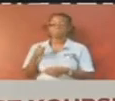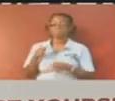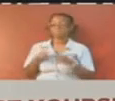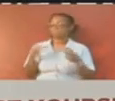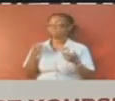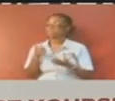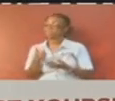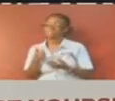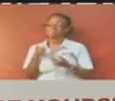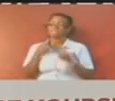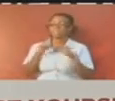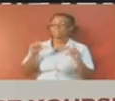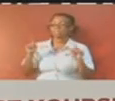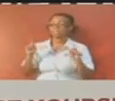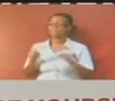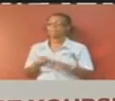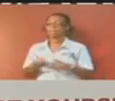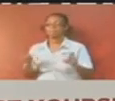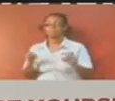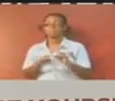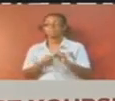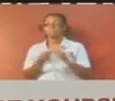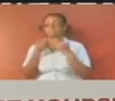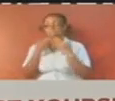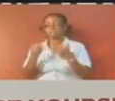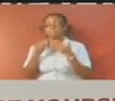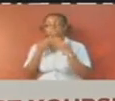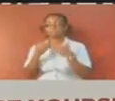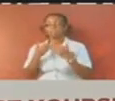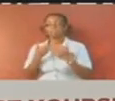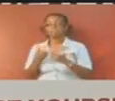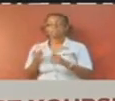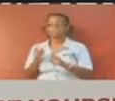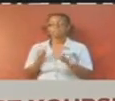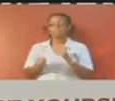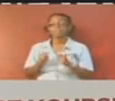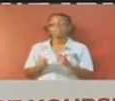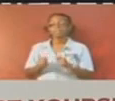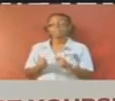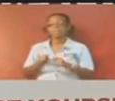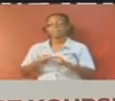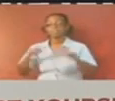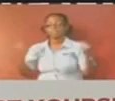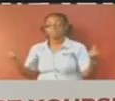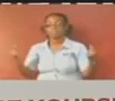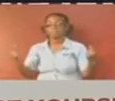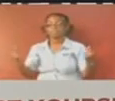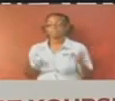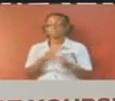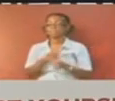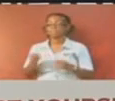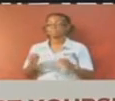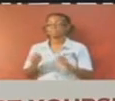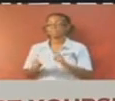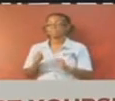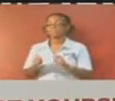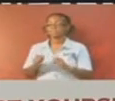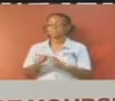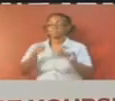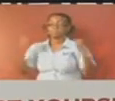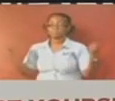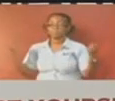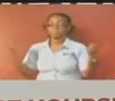by thanking both the Trinidad Guardian and the Trinidad Express. The Express for